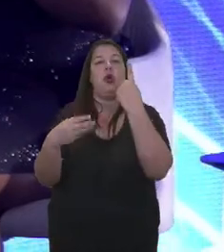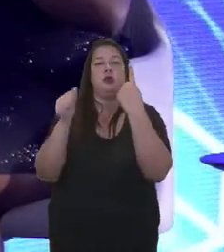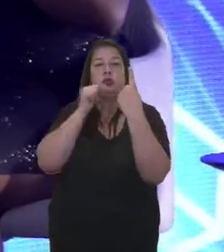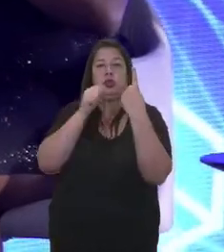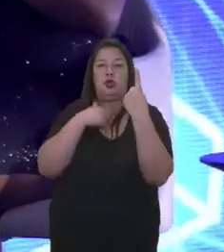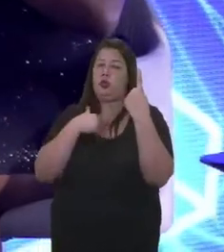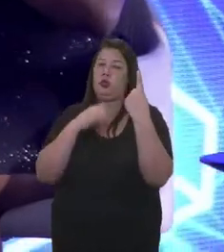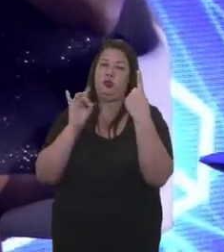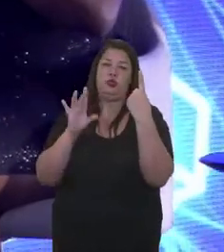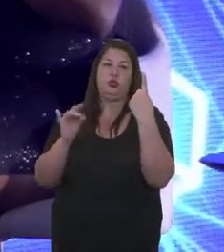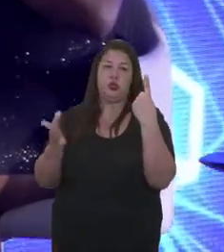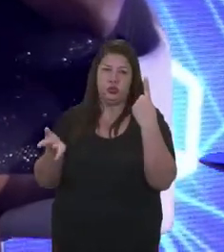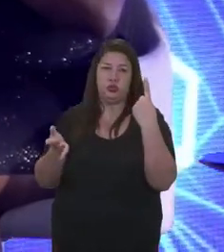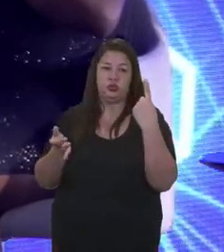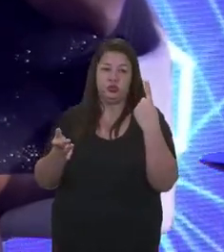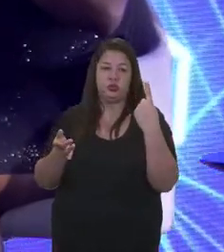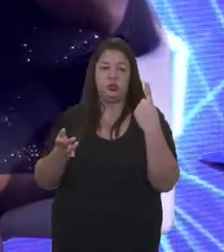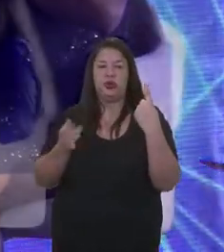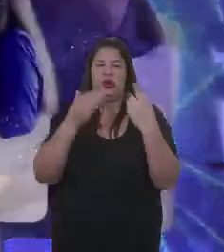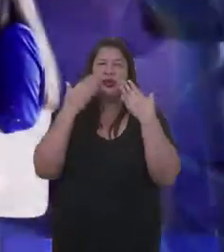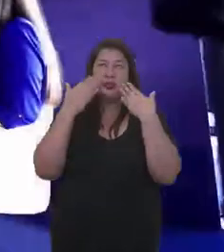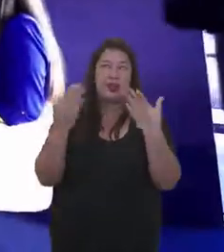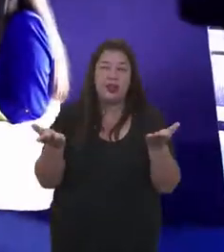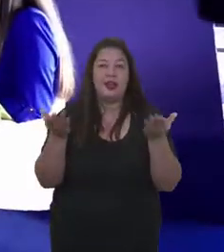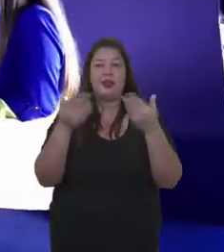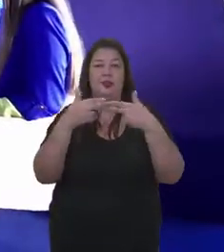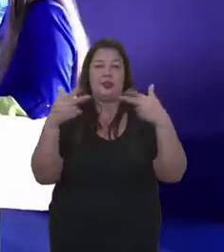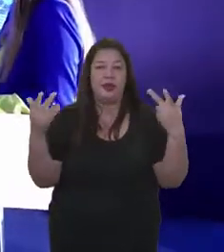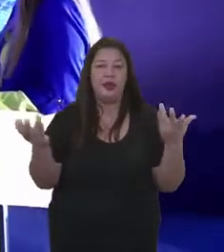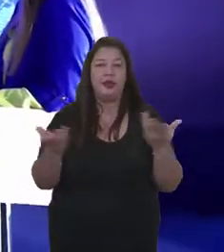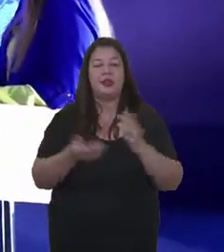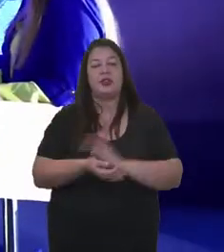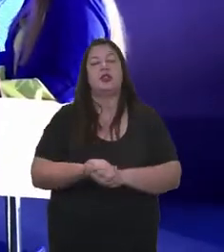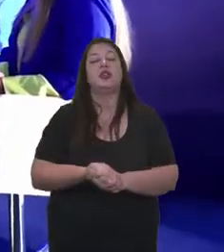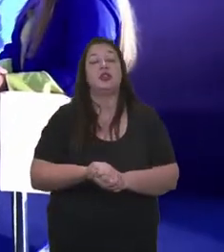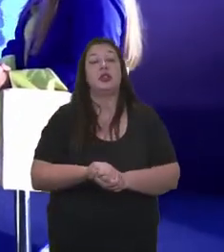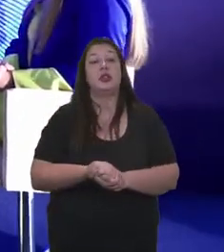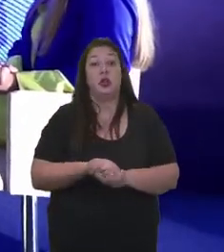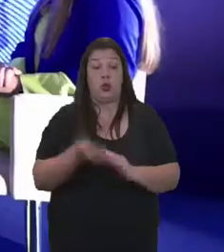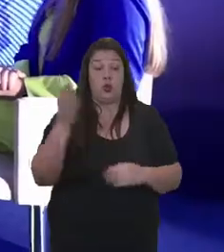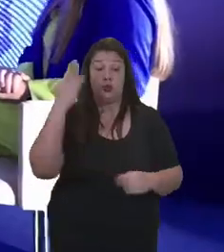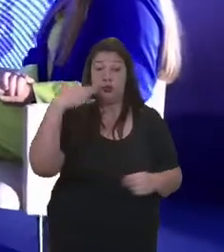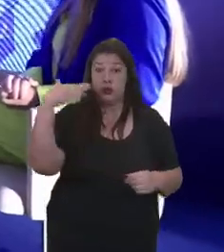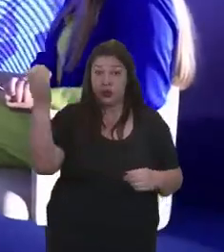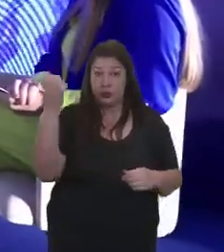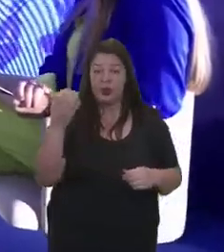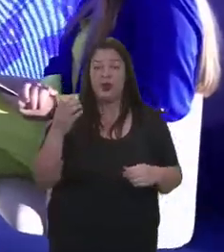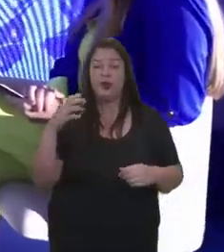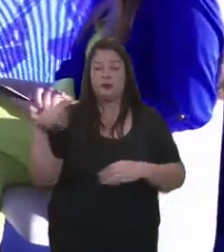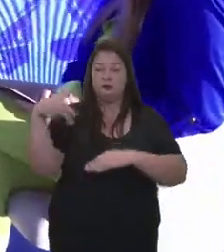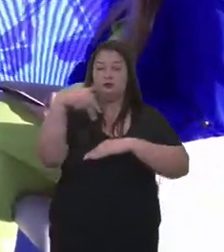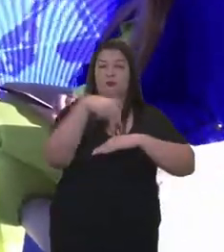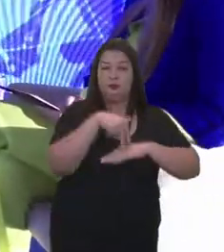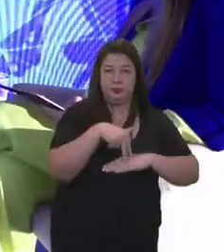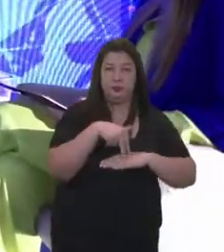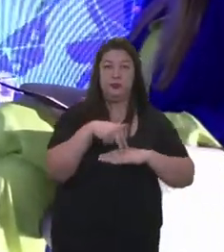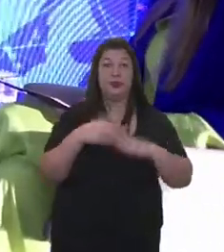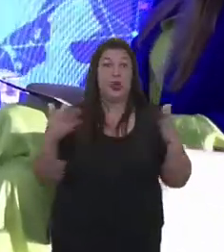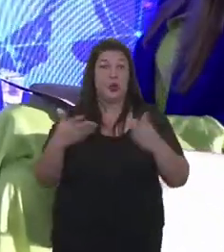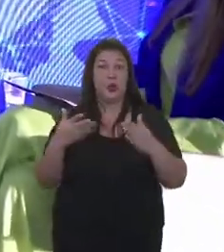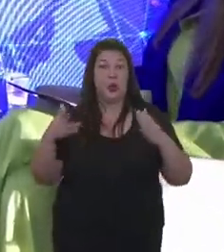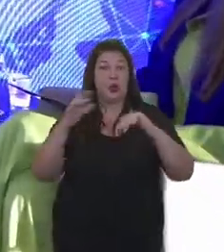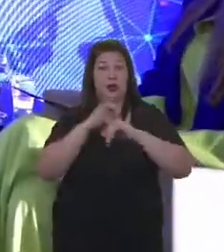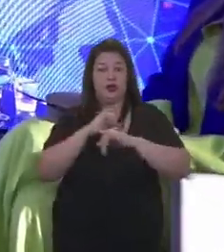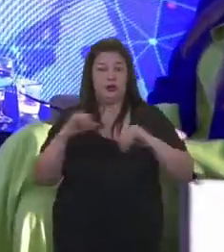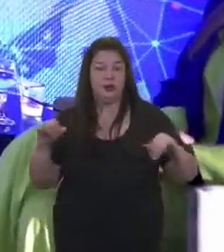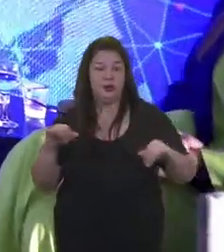woman as an executive, and so they called me. When they called me into the stage, the president said, and